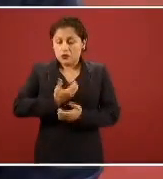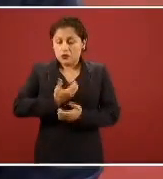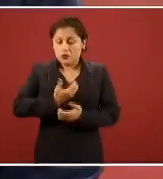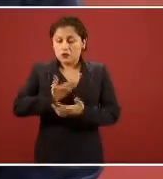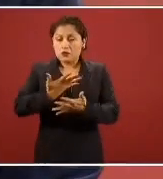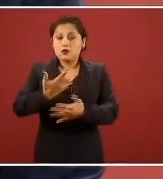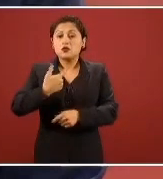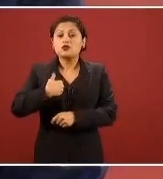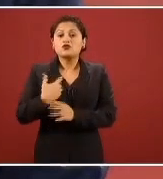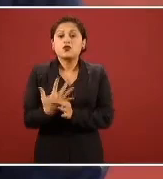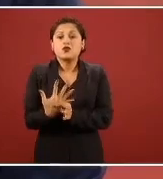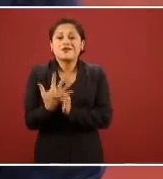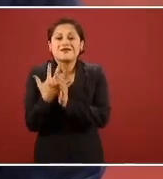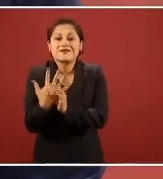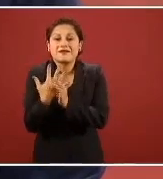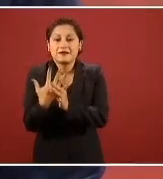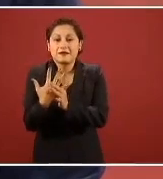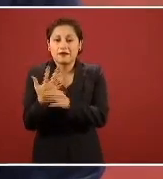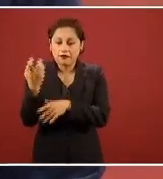end to it.